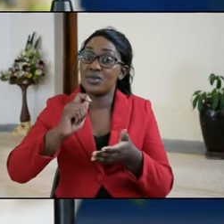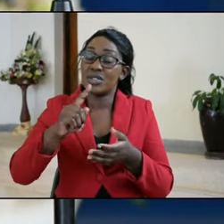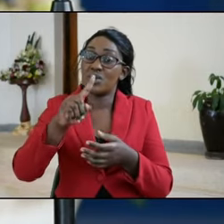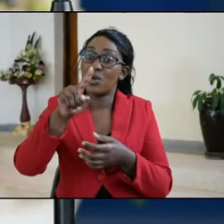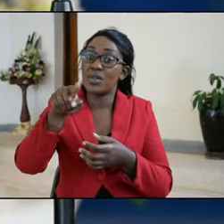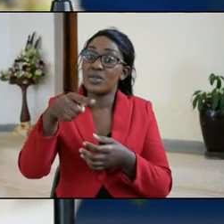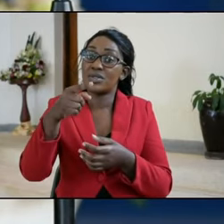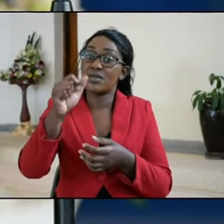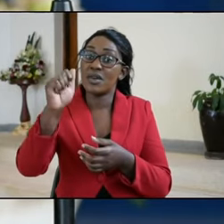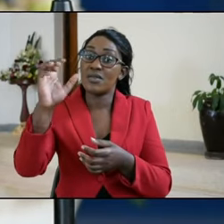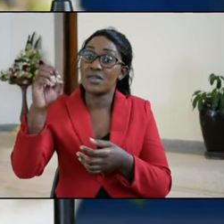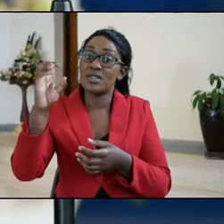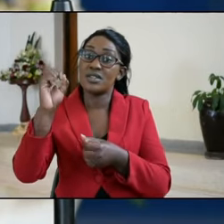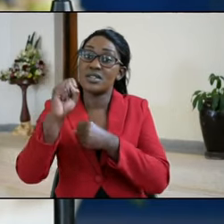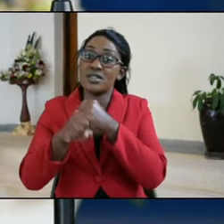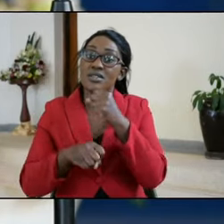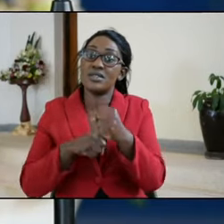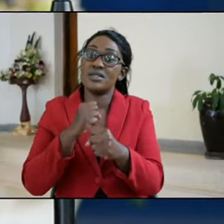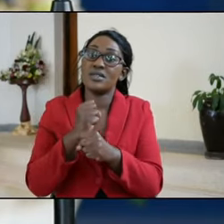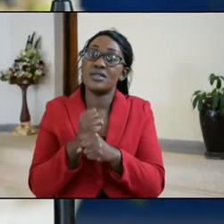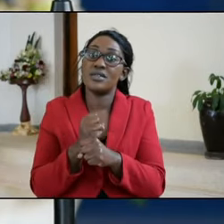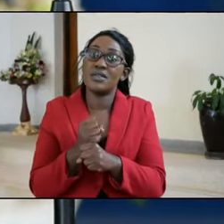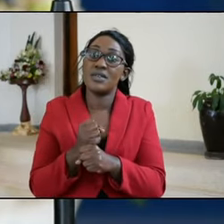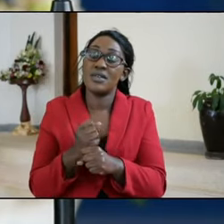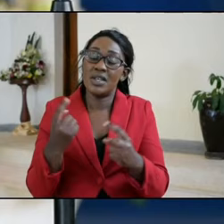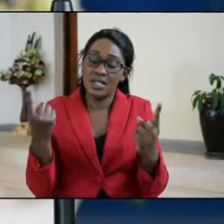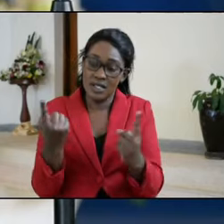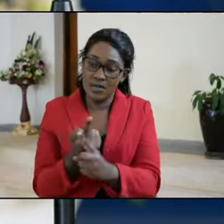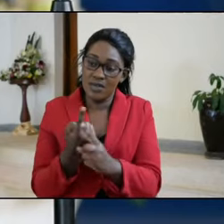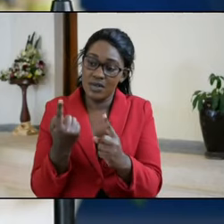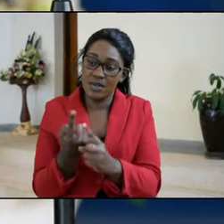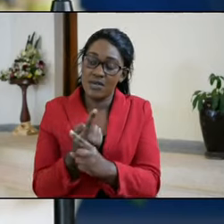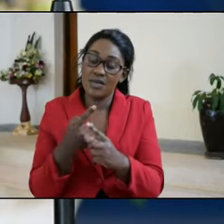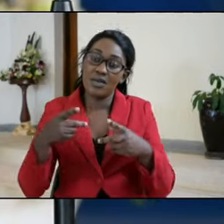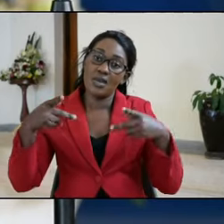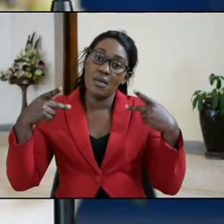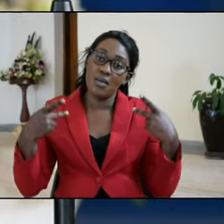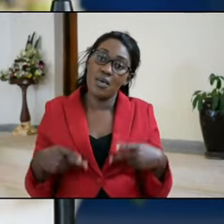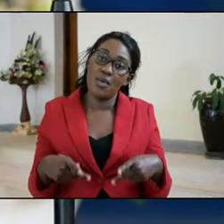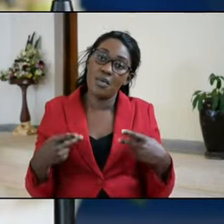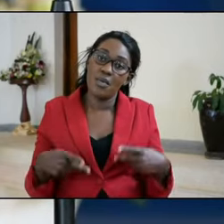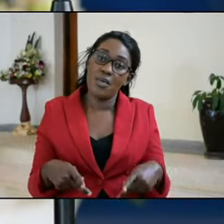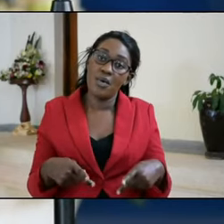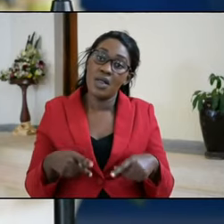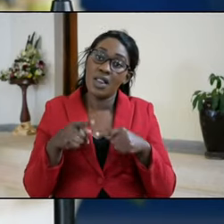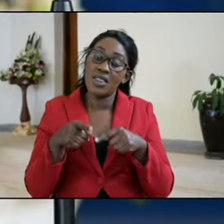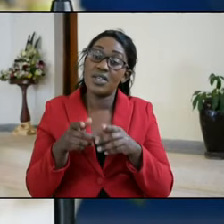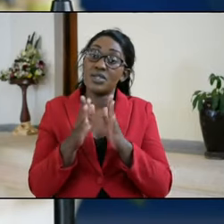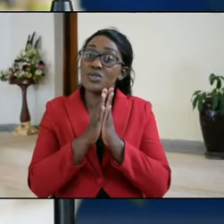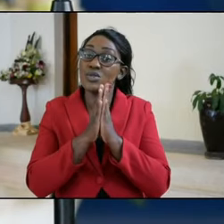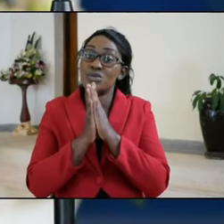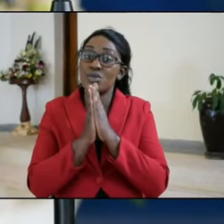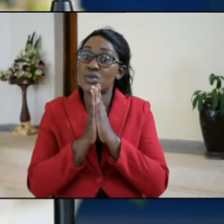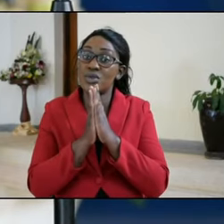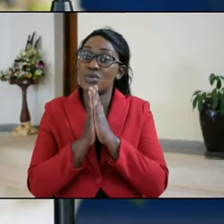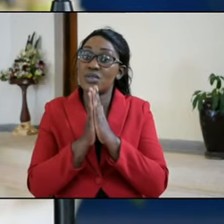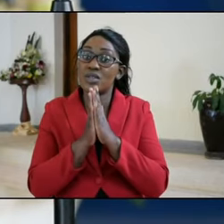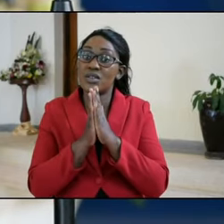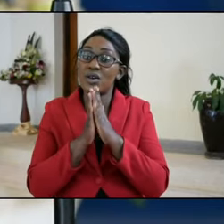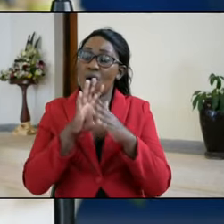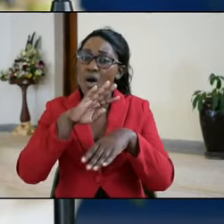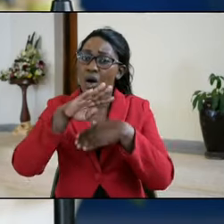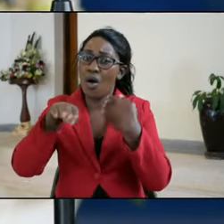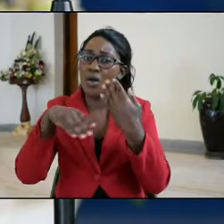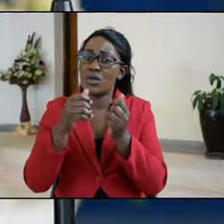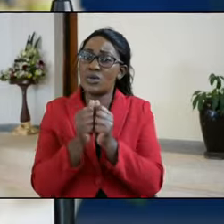years by very many different authors, about 45 different authors. It is a composition of 66 books.